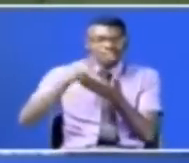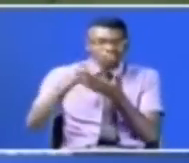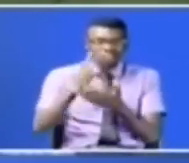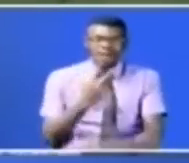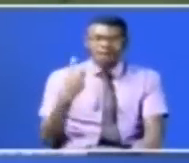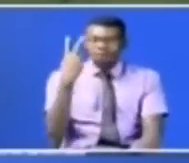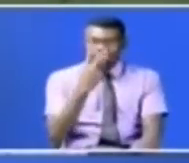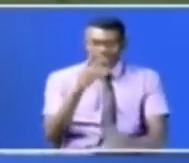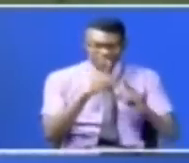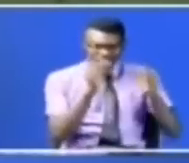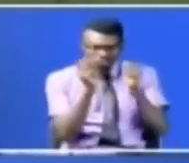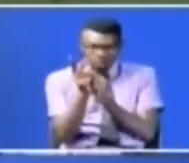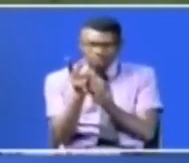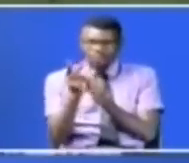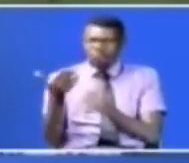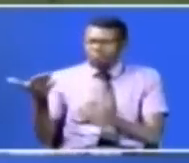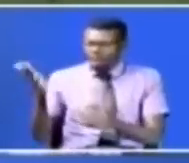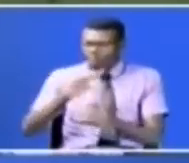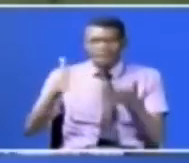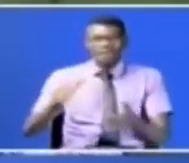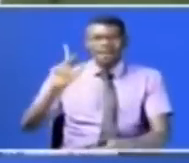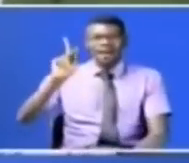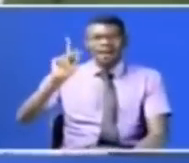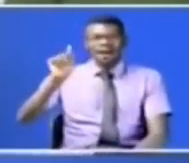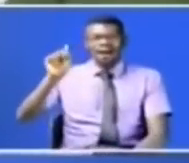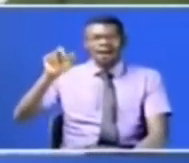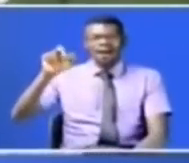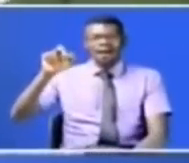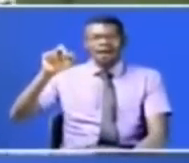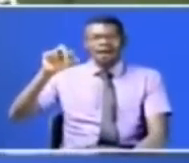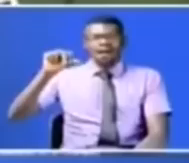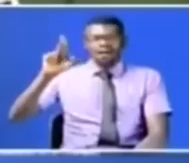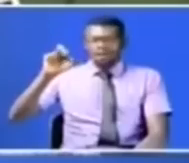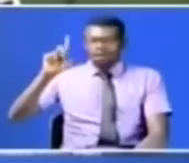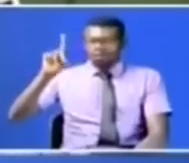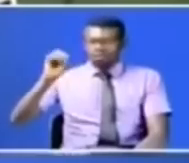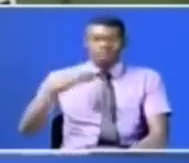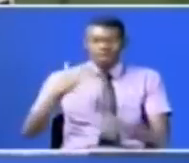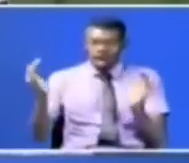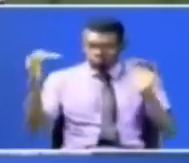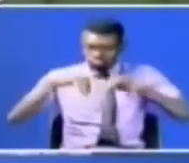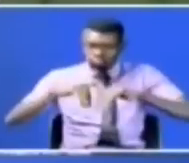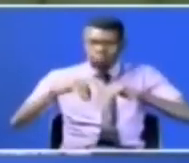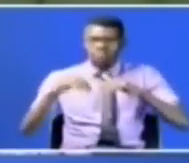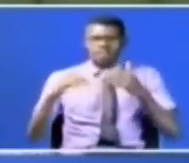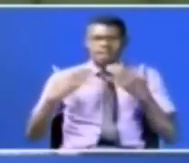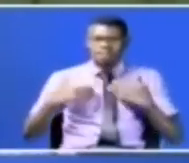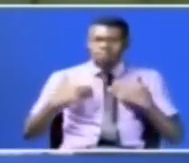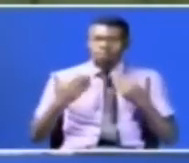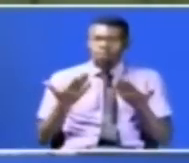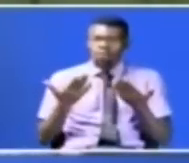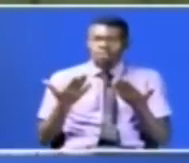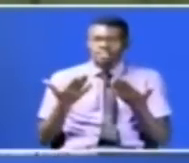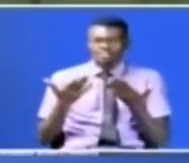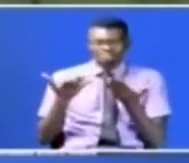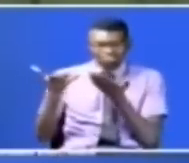the 12th, we will be back here in Kangundo where there will be an open forum between the residents themselves, those we call the case